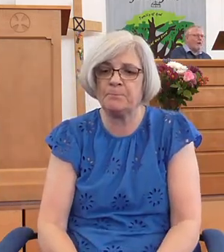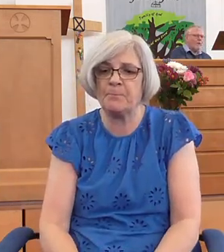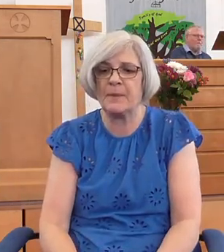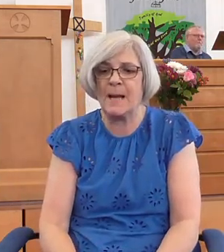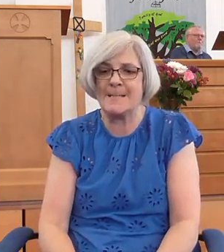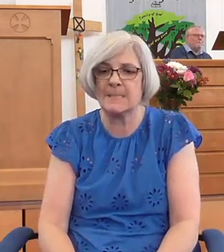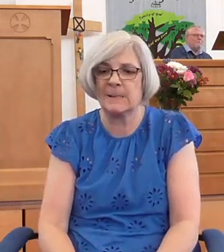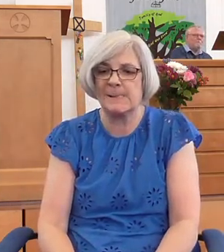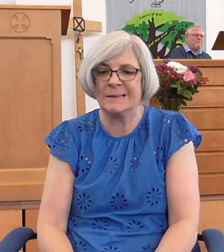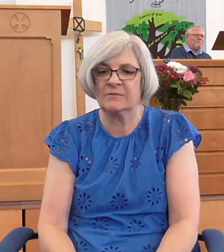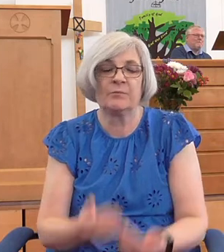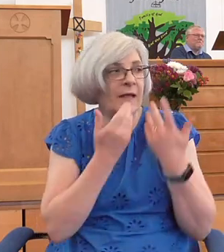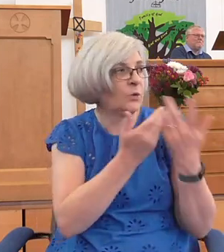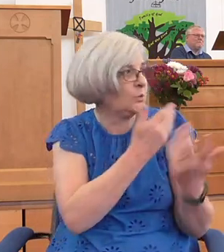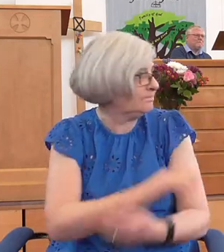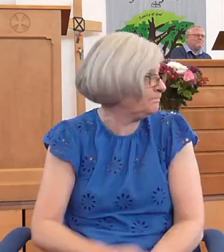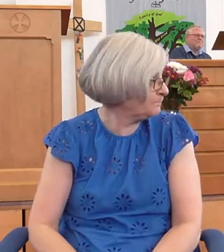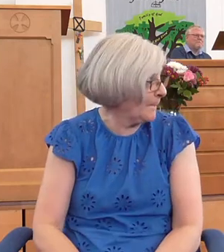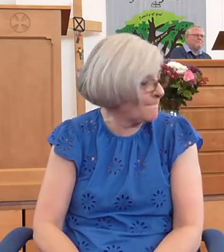Thank you.